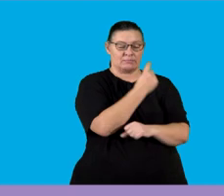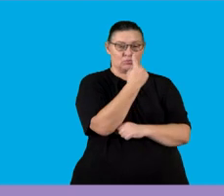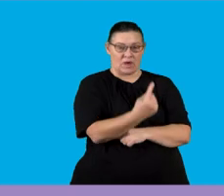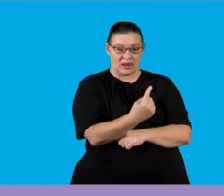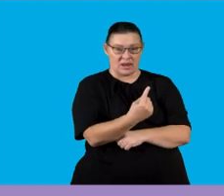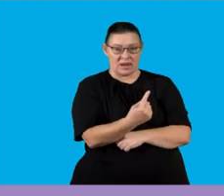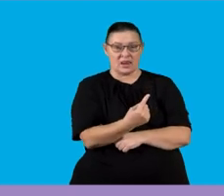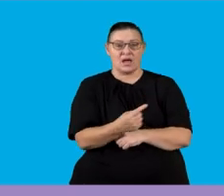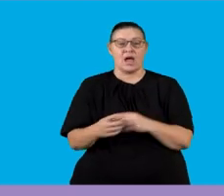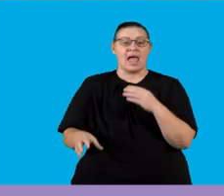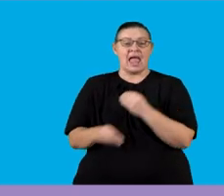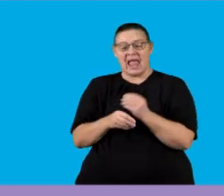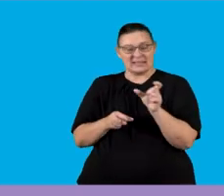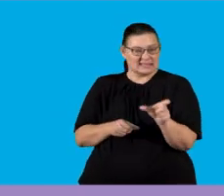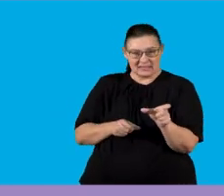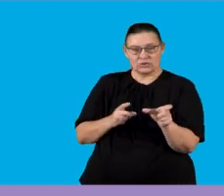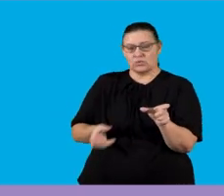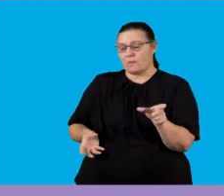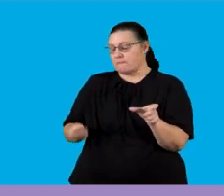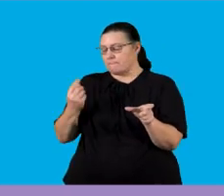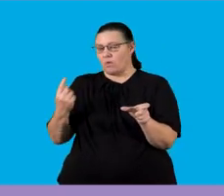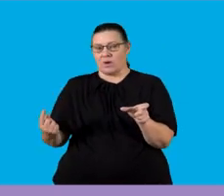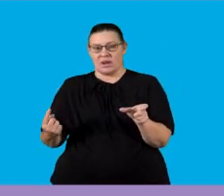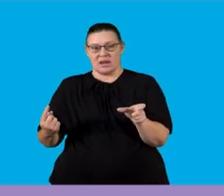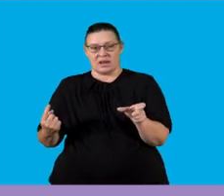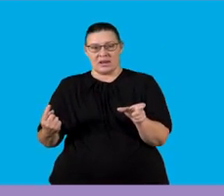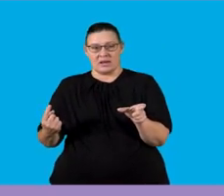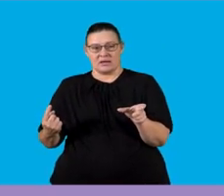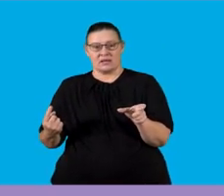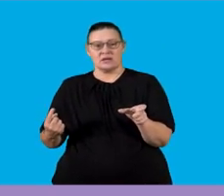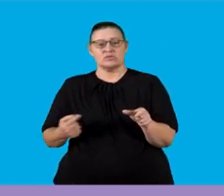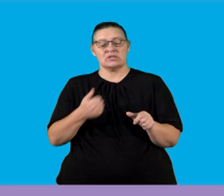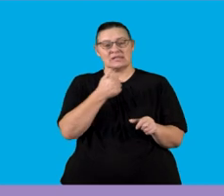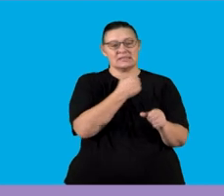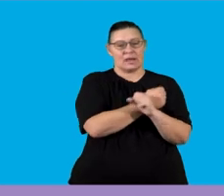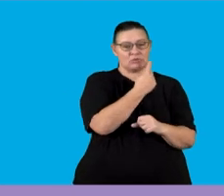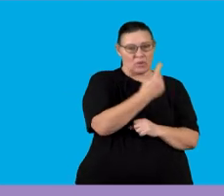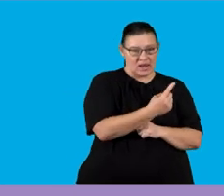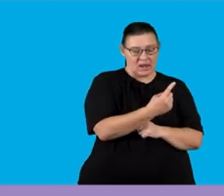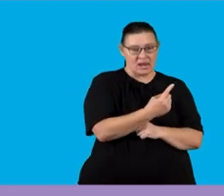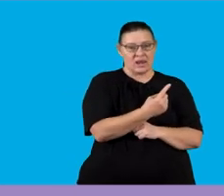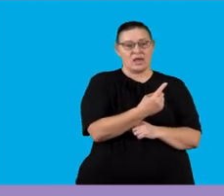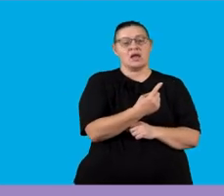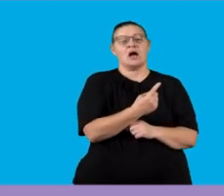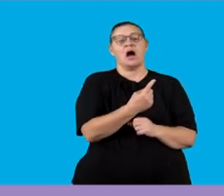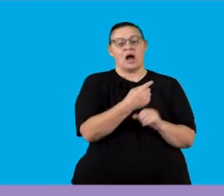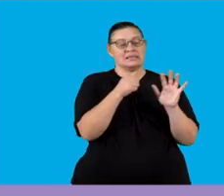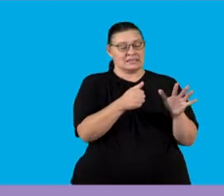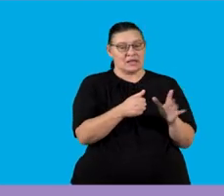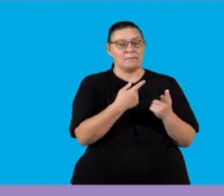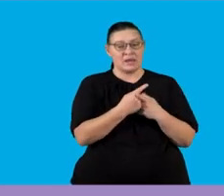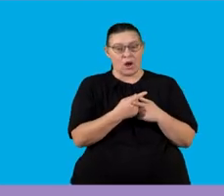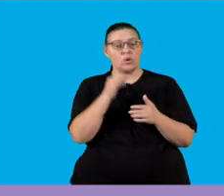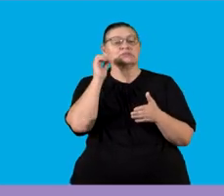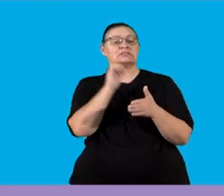to subtract 5 so that we get to our 1. What about the third term? Of course, you can also use